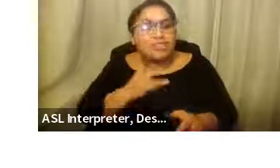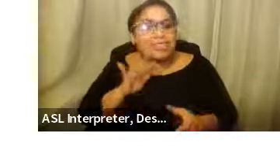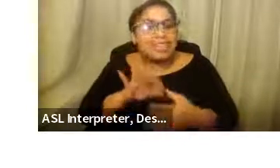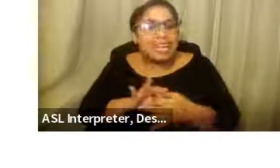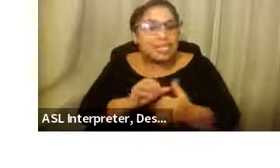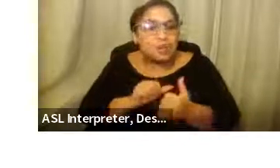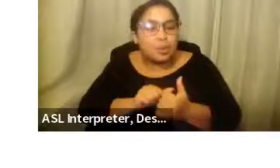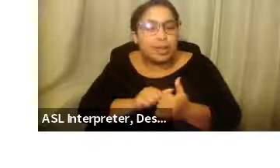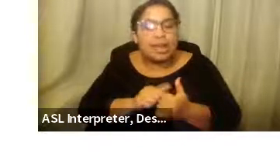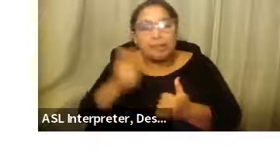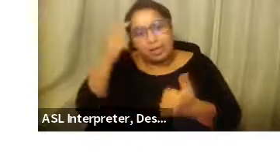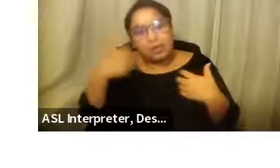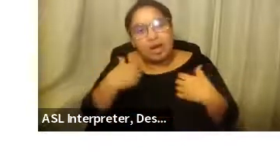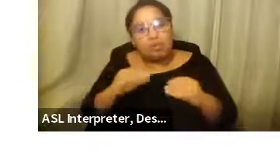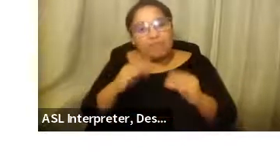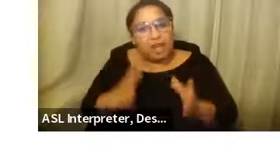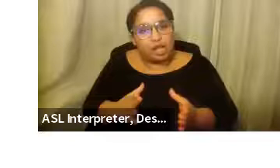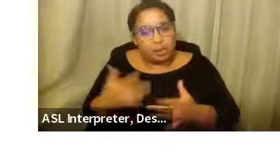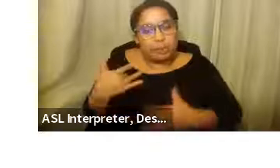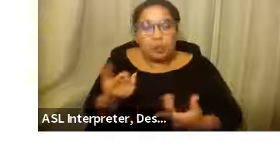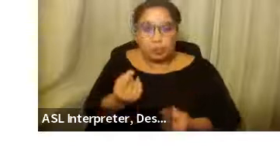health provider, what we usually